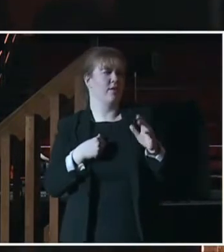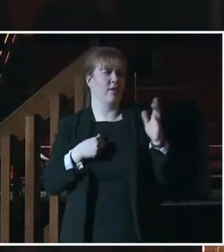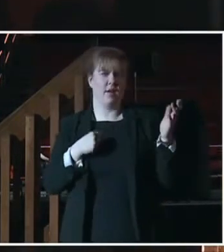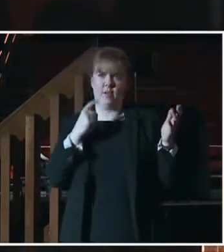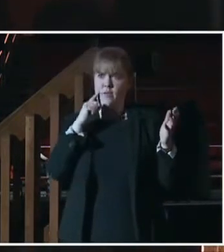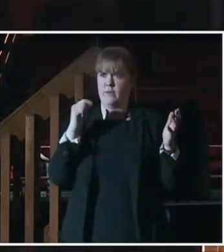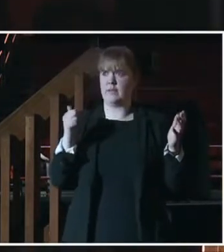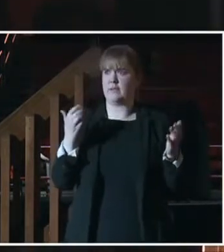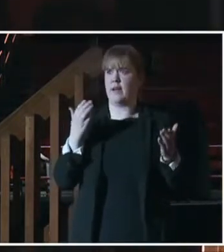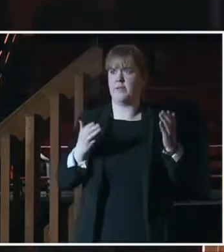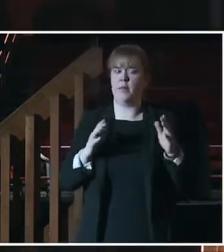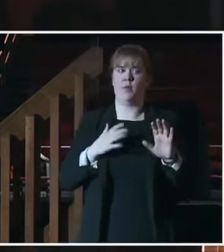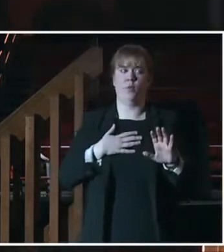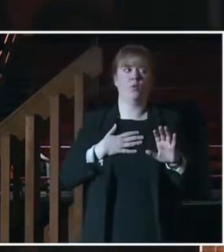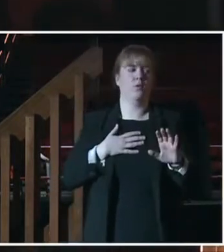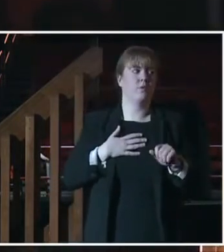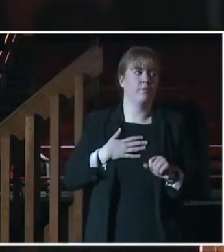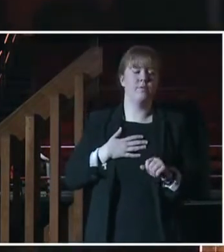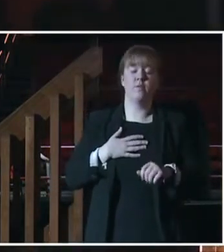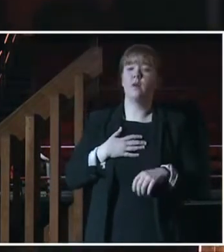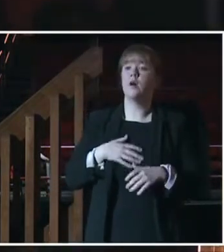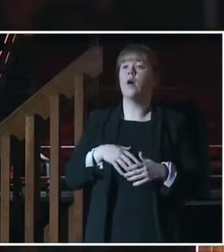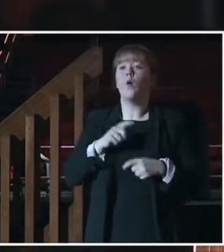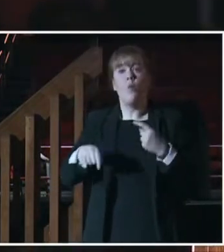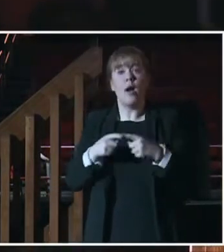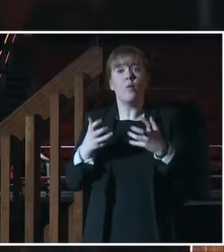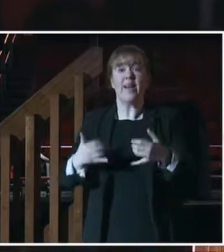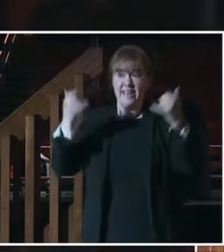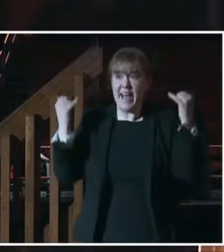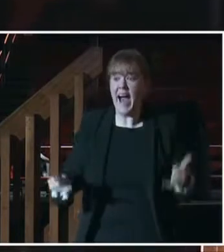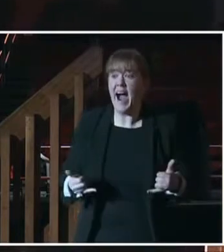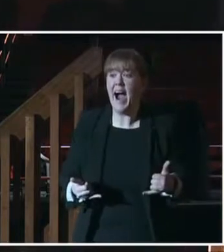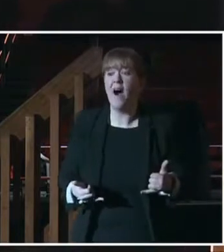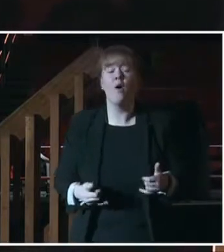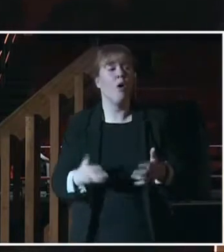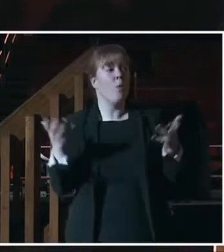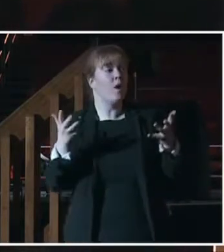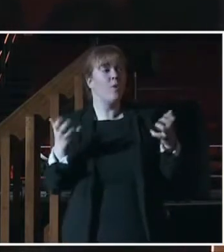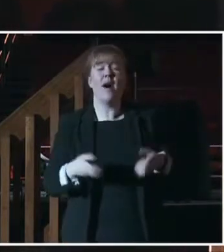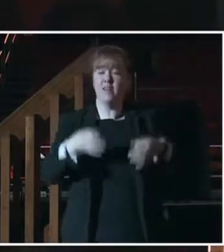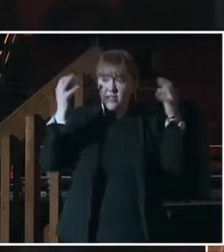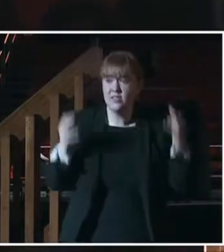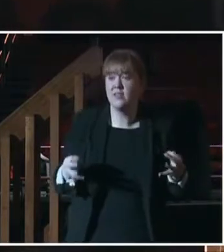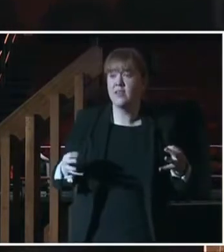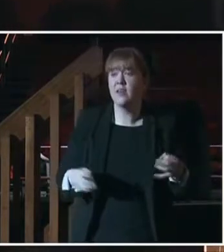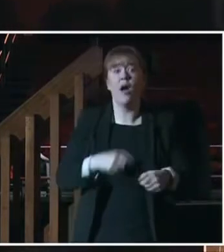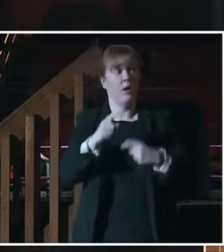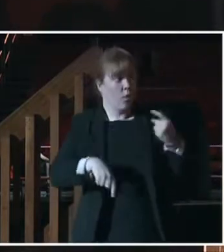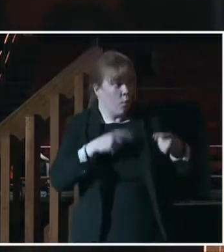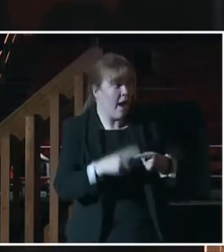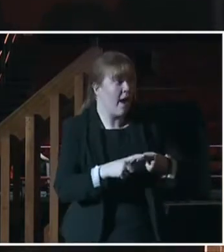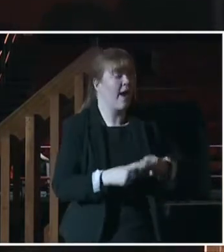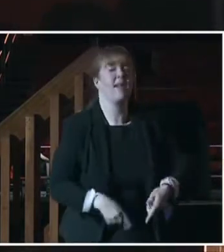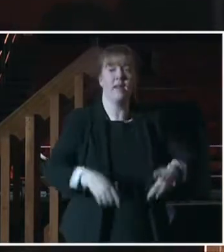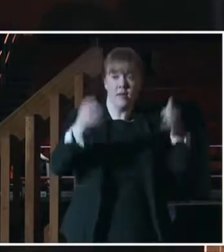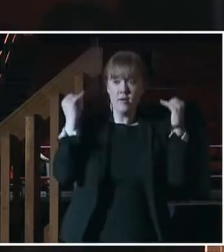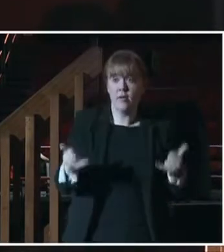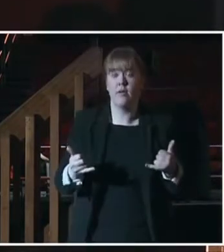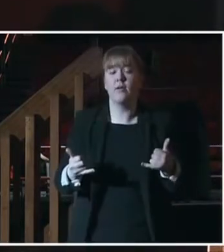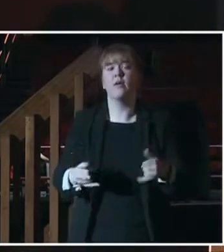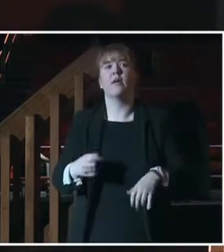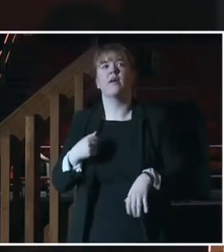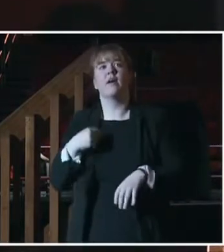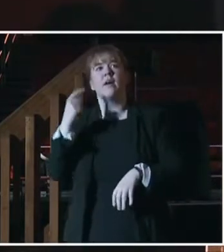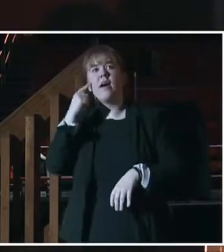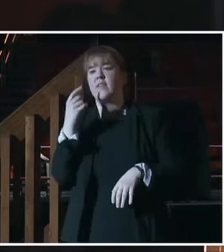y'all, maybe. When do we want it? Now! What do we want? Justice! When do we want it? Now! I think that's